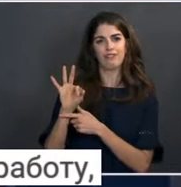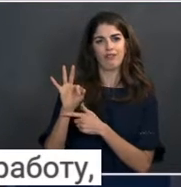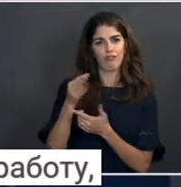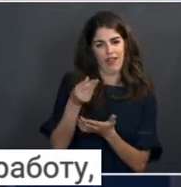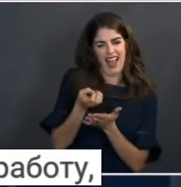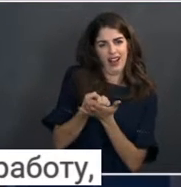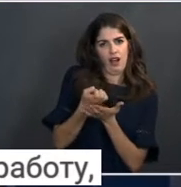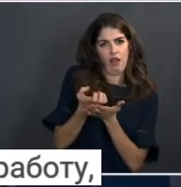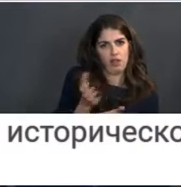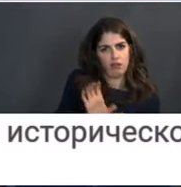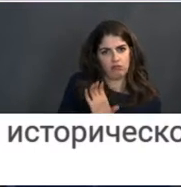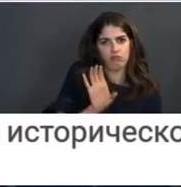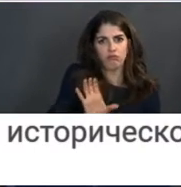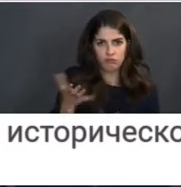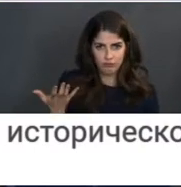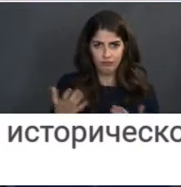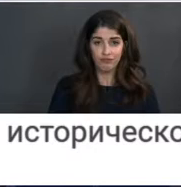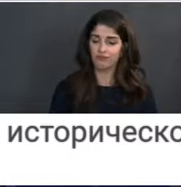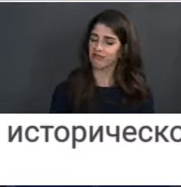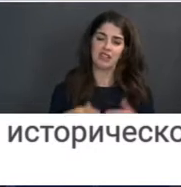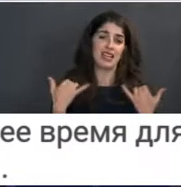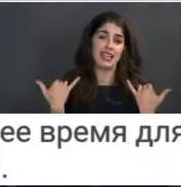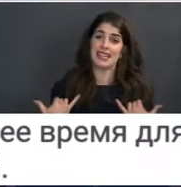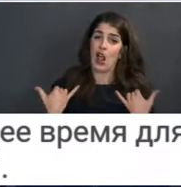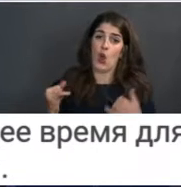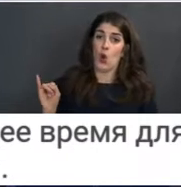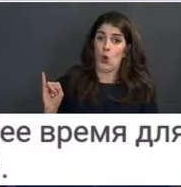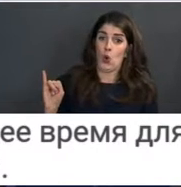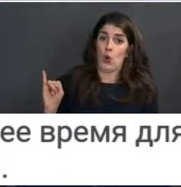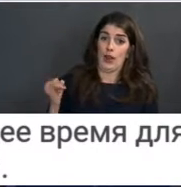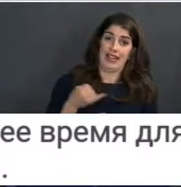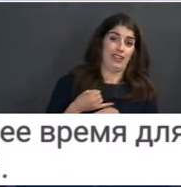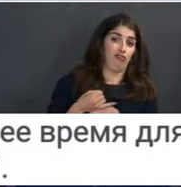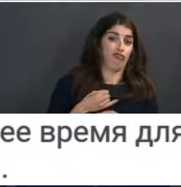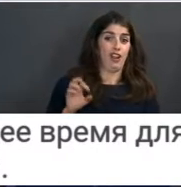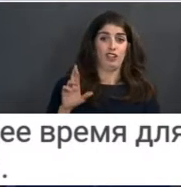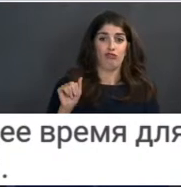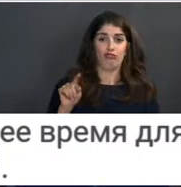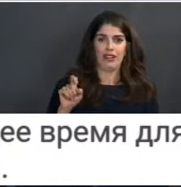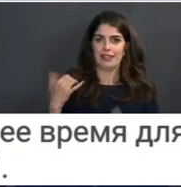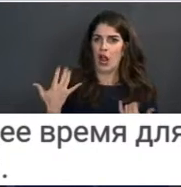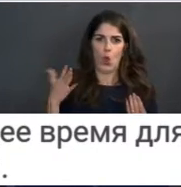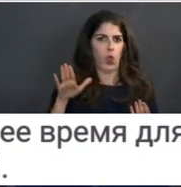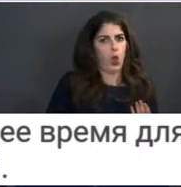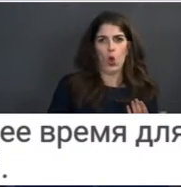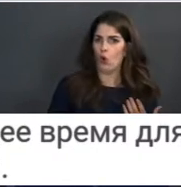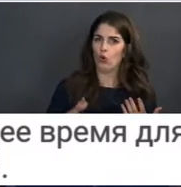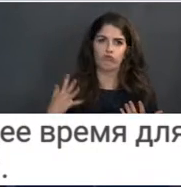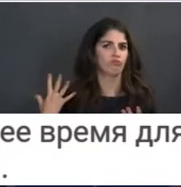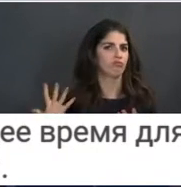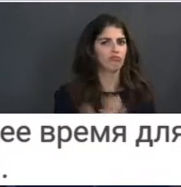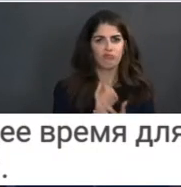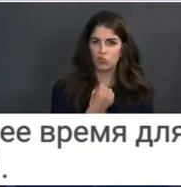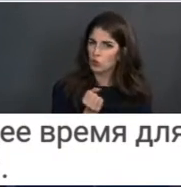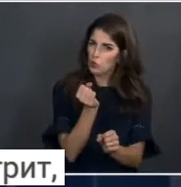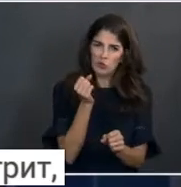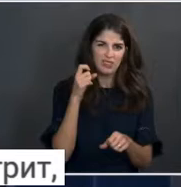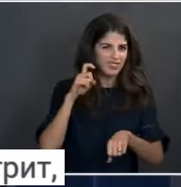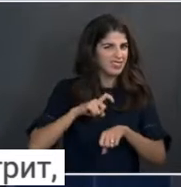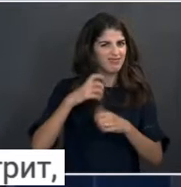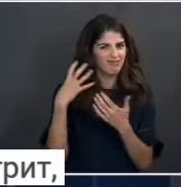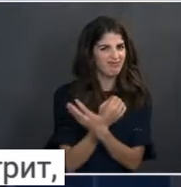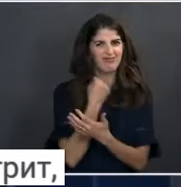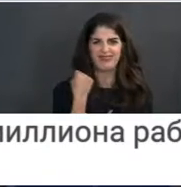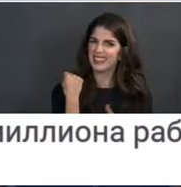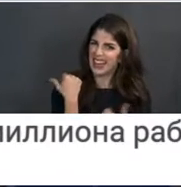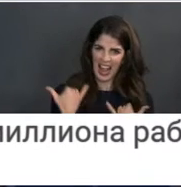more have lost their jobs, but interest rates are at historic lows, and that means it's the right time to make smart investments. Moody's,